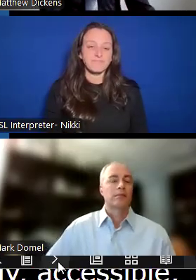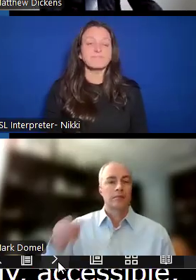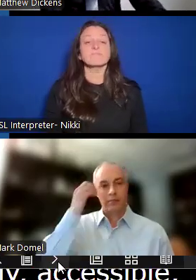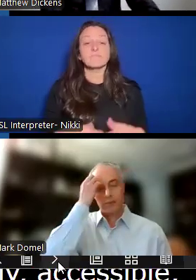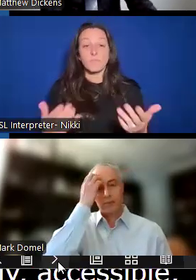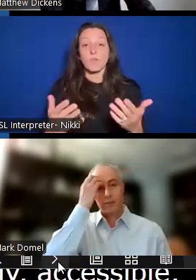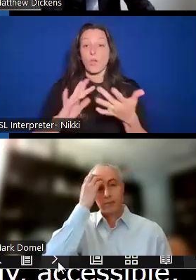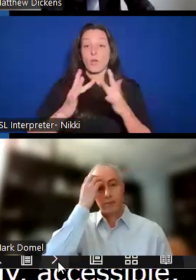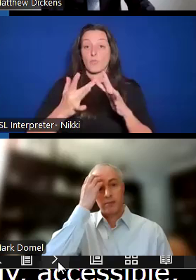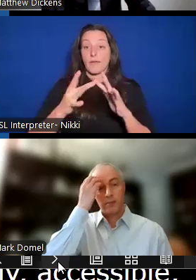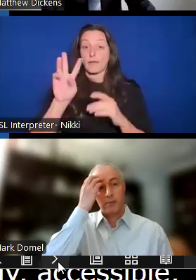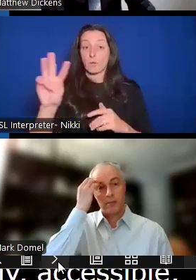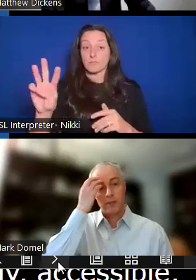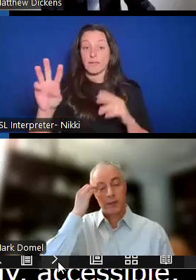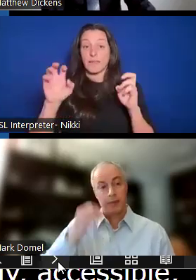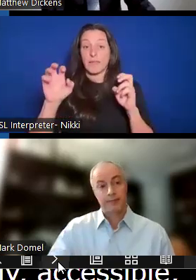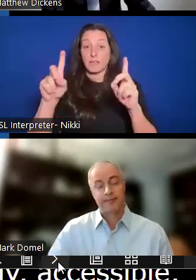On our website, which is